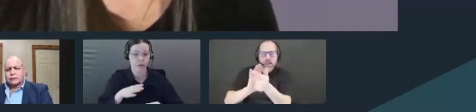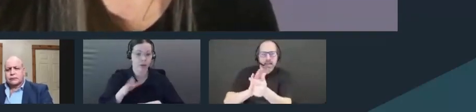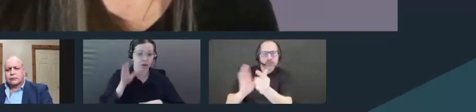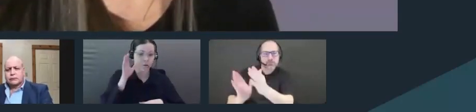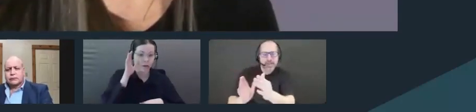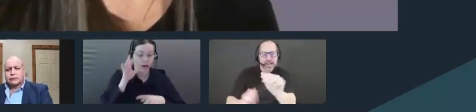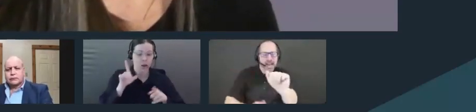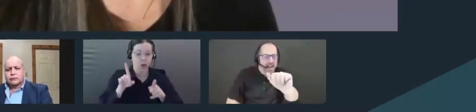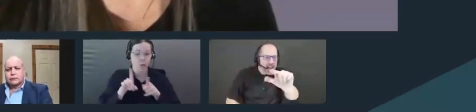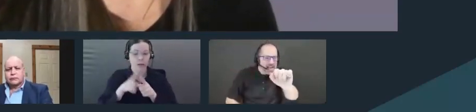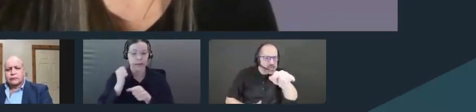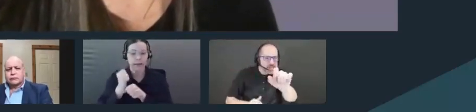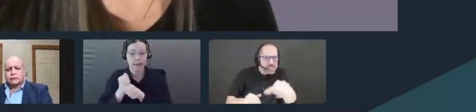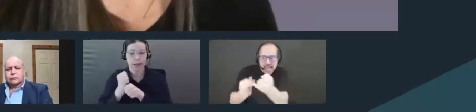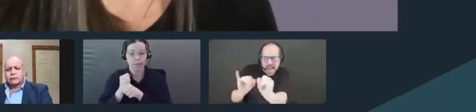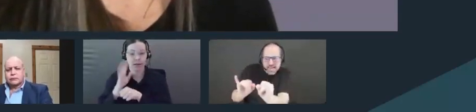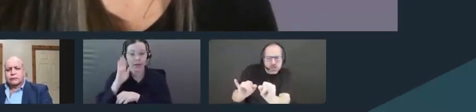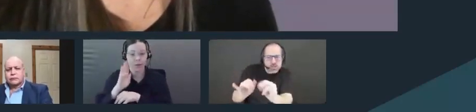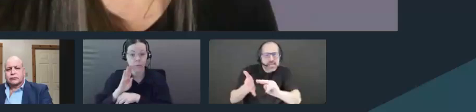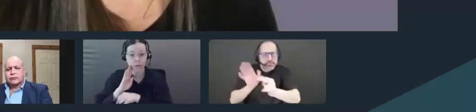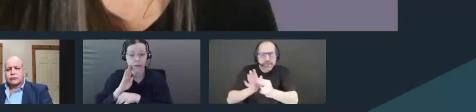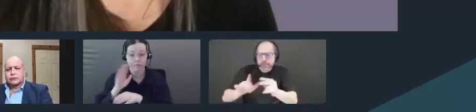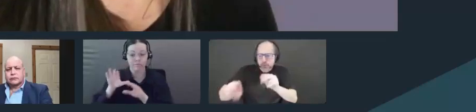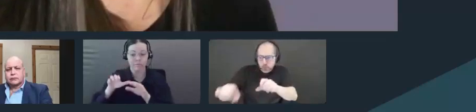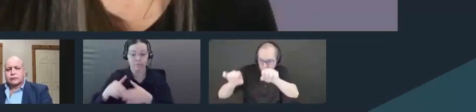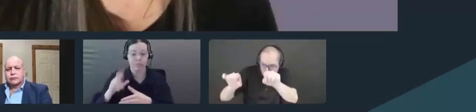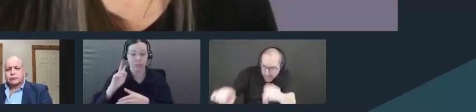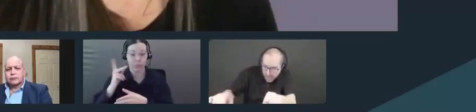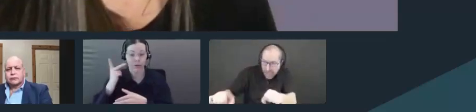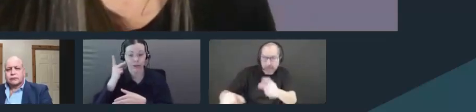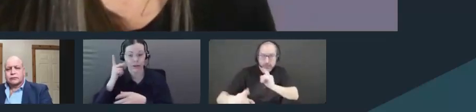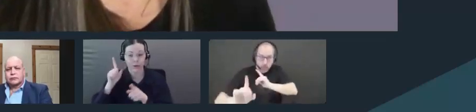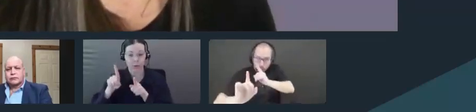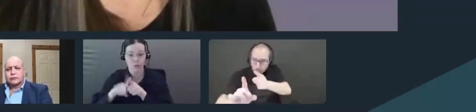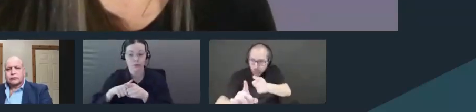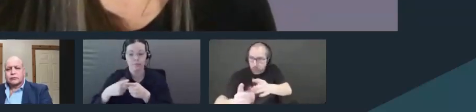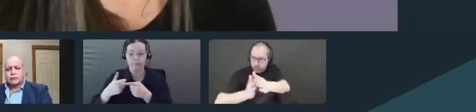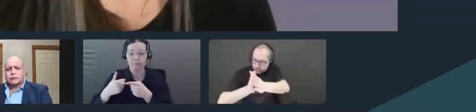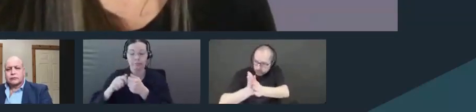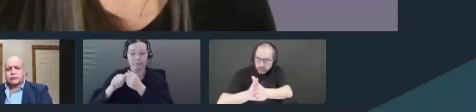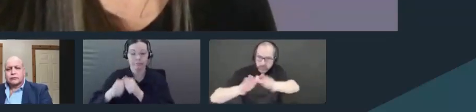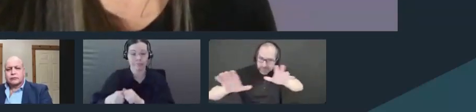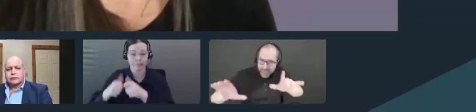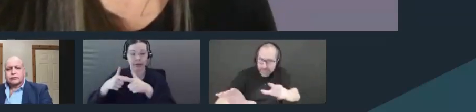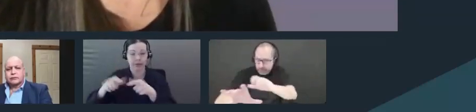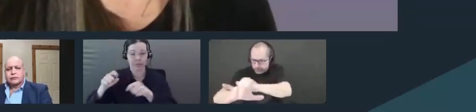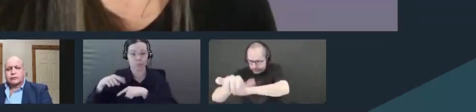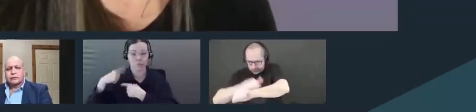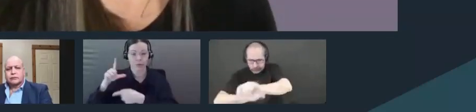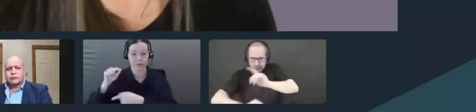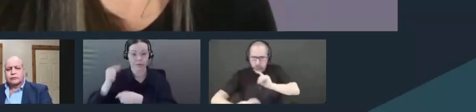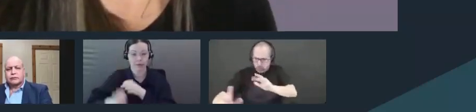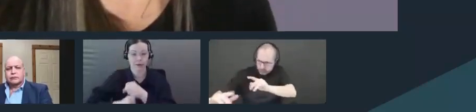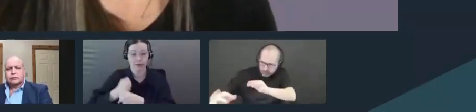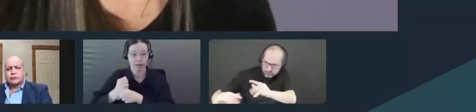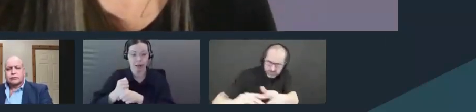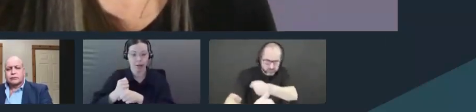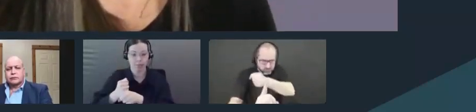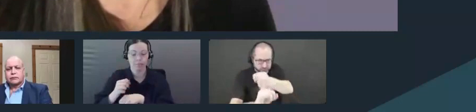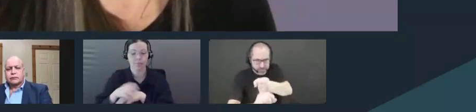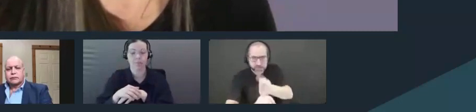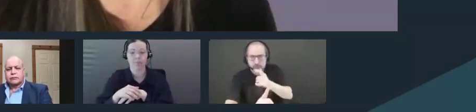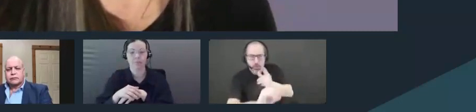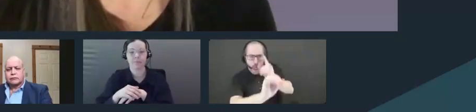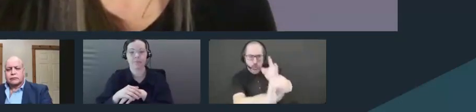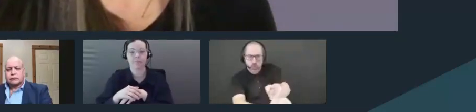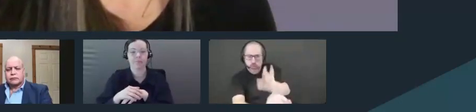the capacity, intent, action, and impact to achieve desired ends, building